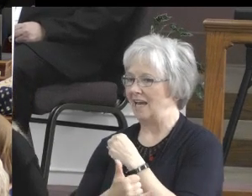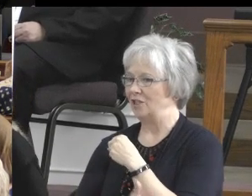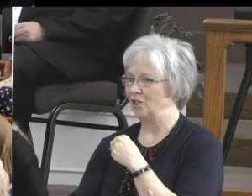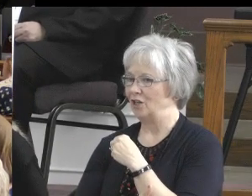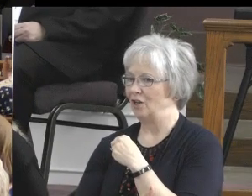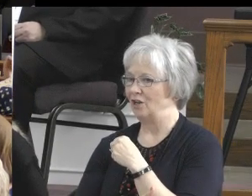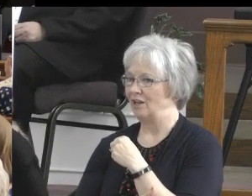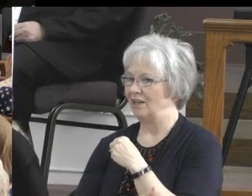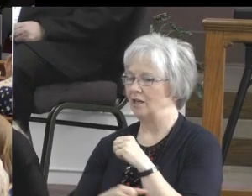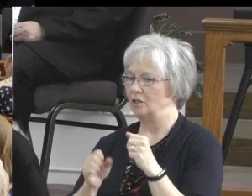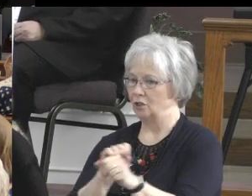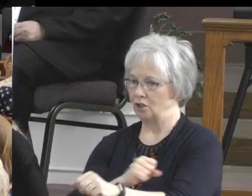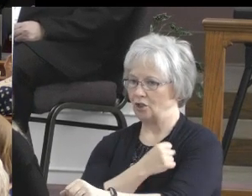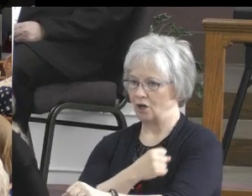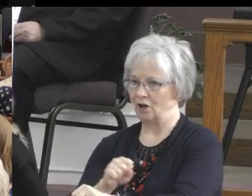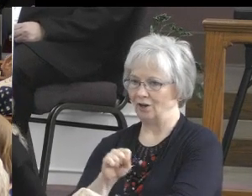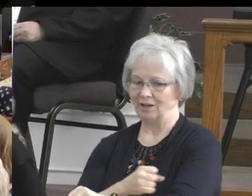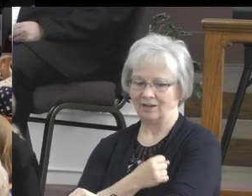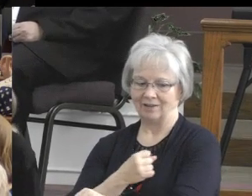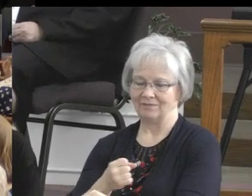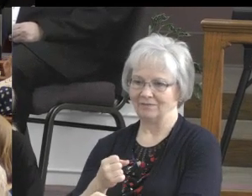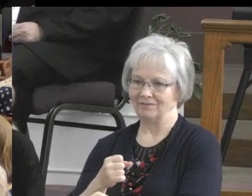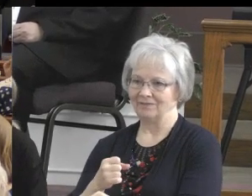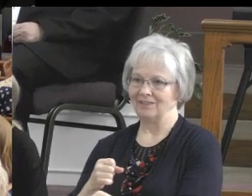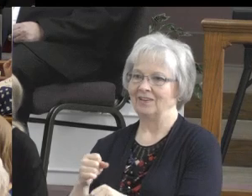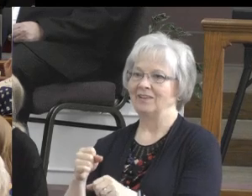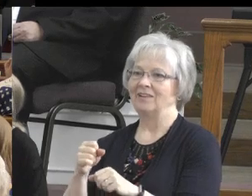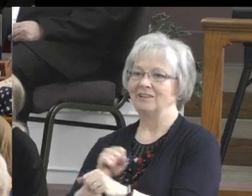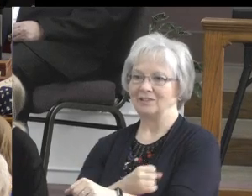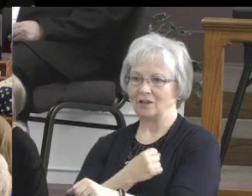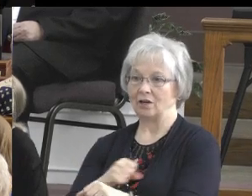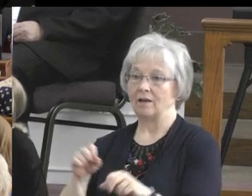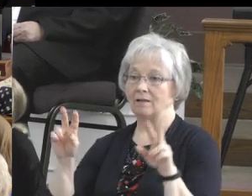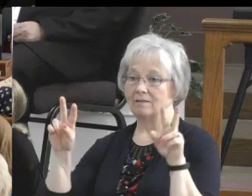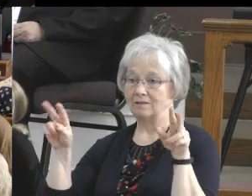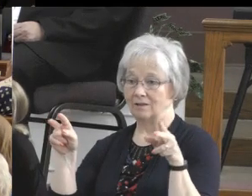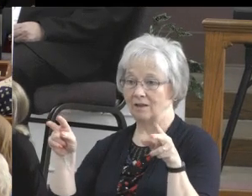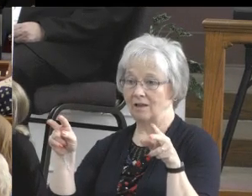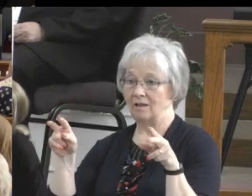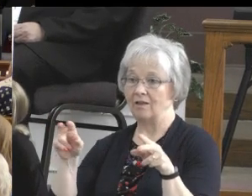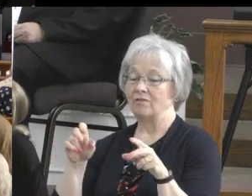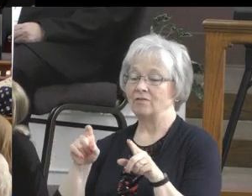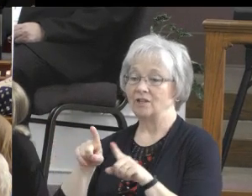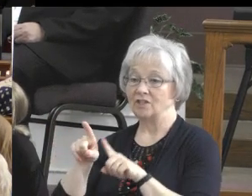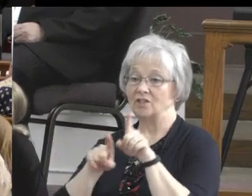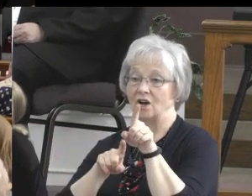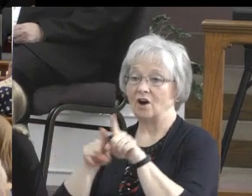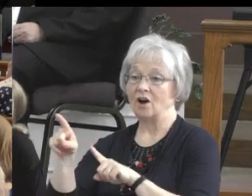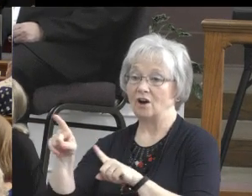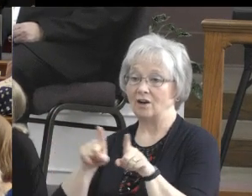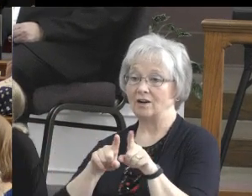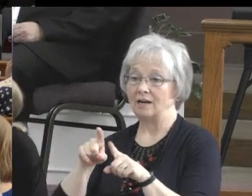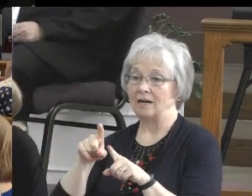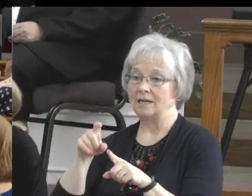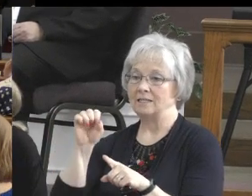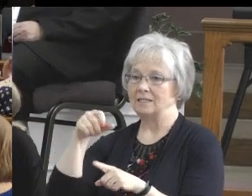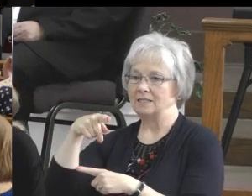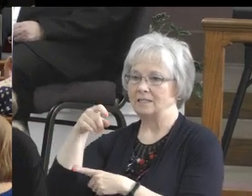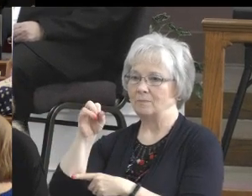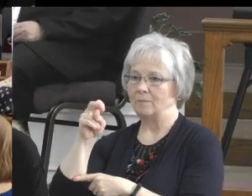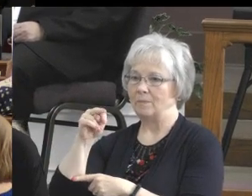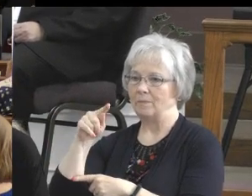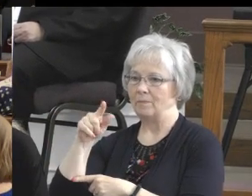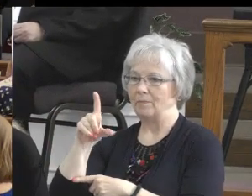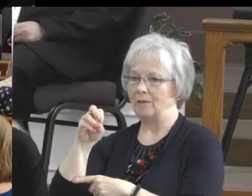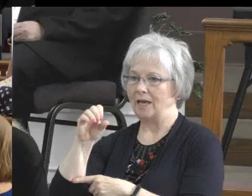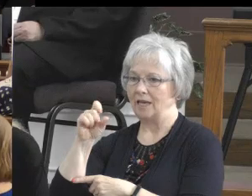Banner. The Star Spangled Banner. And we sang that just a minute ago. Did you know that that was written on a British battleship